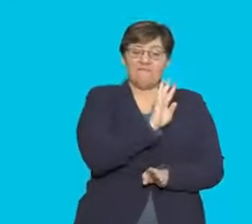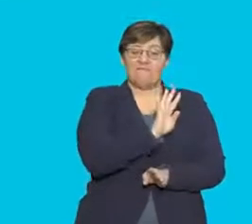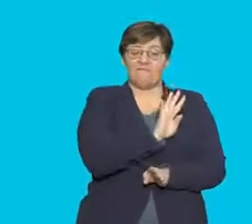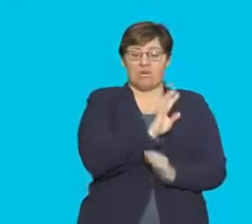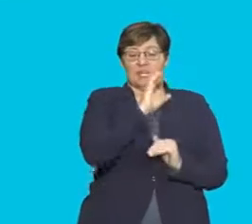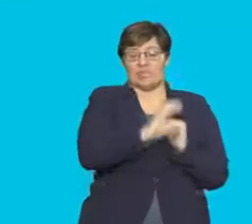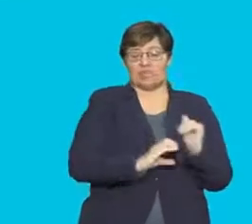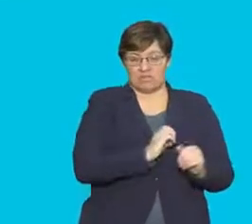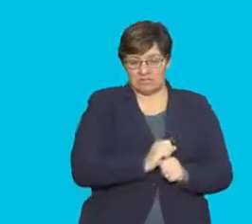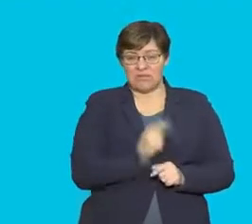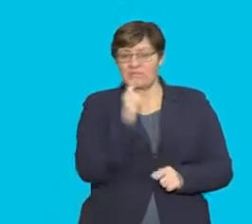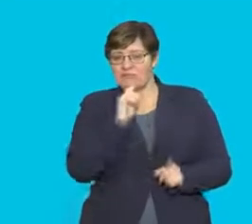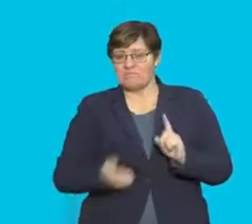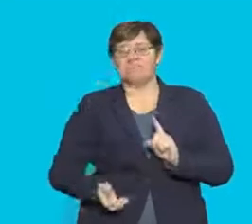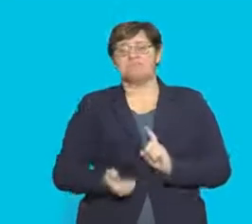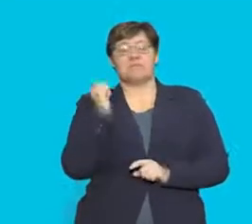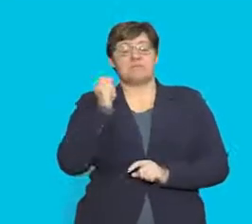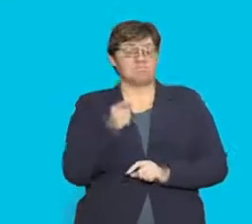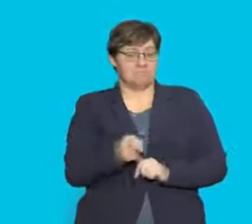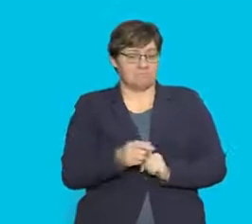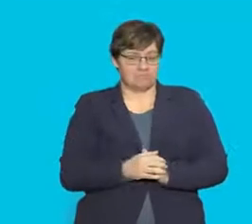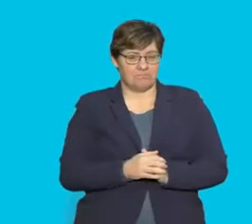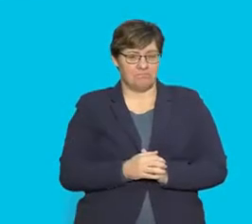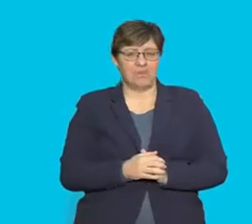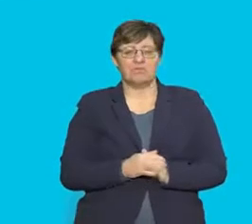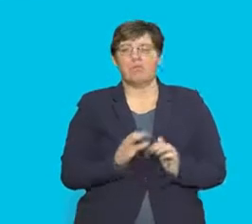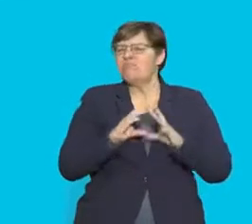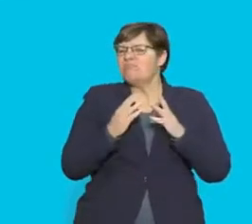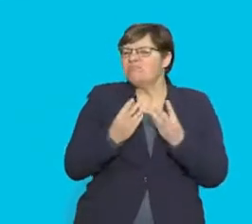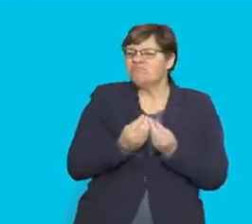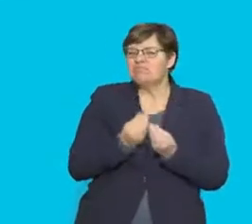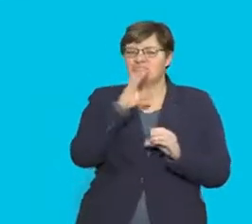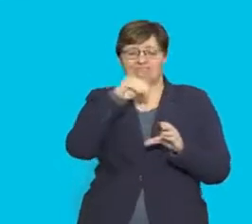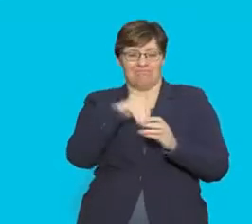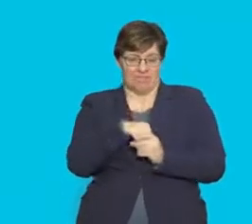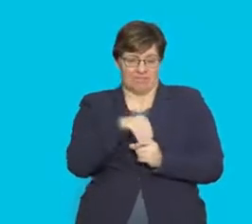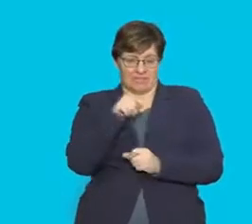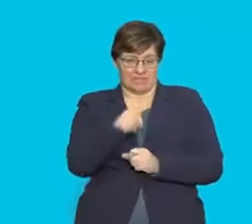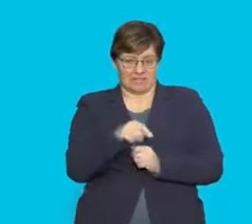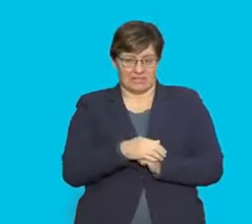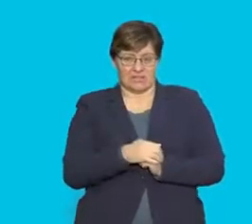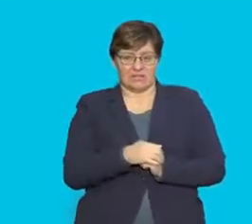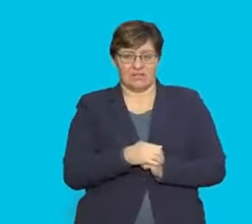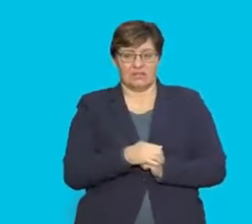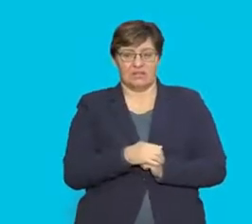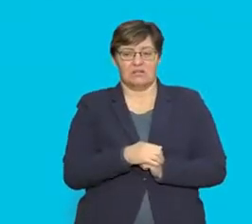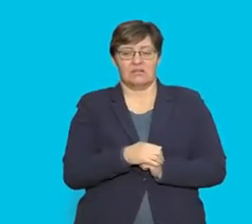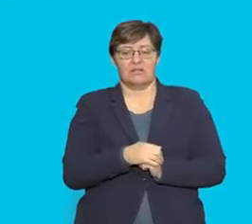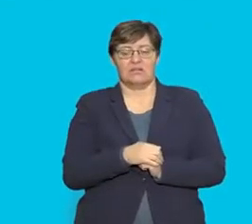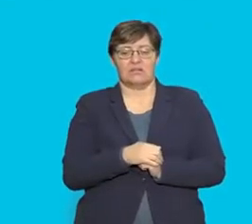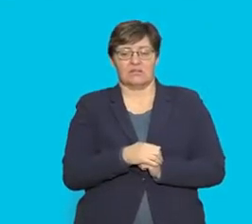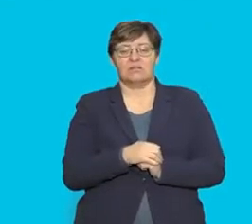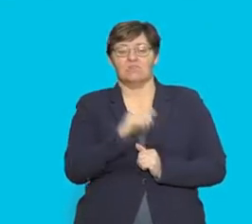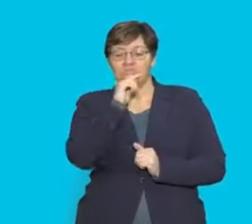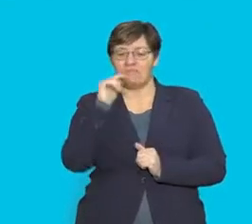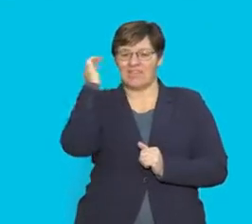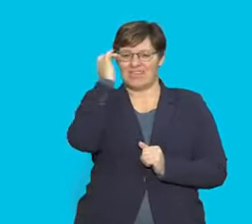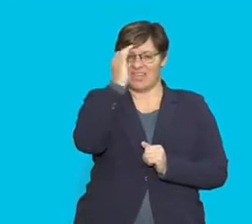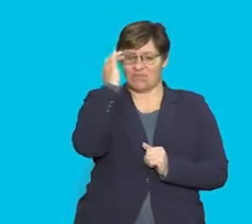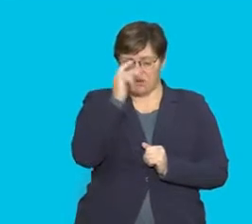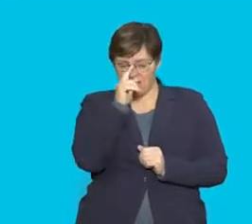founder of geometry, because really everything that has to do with geometry, he's the one who actually made all those theorems.